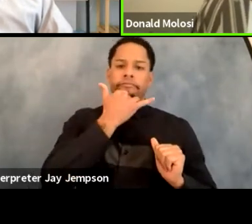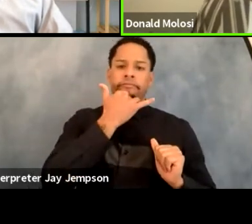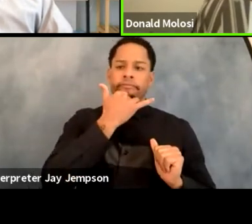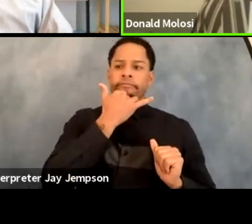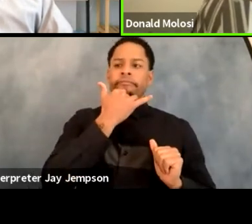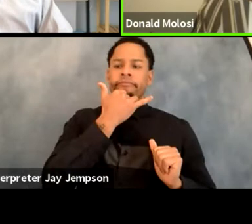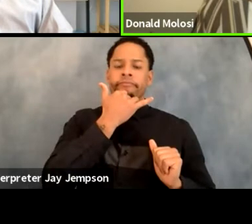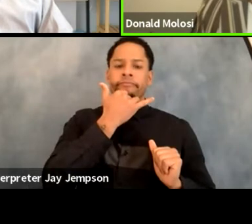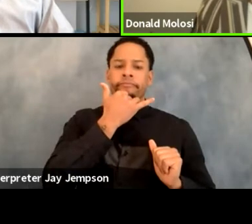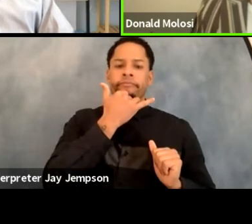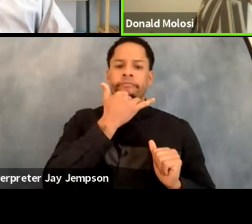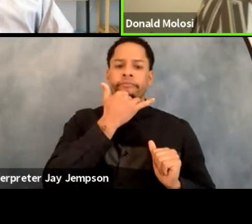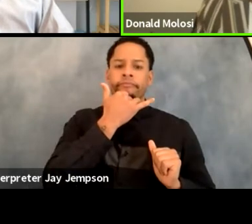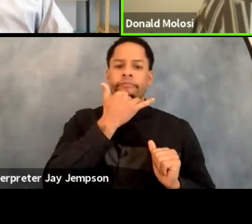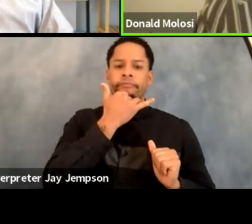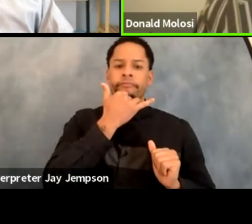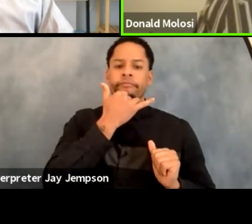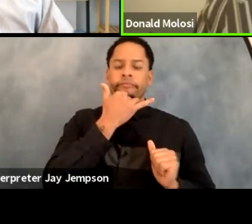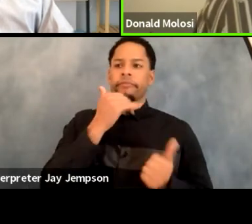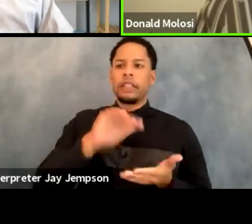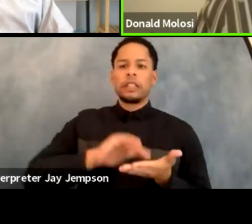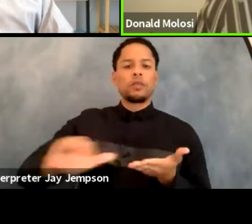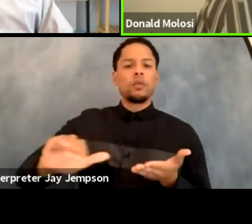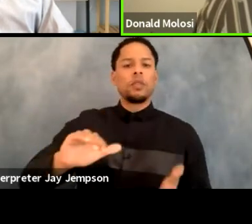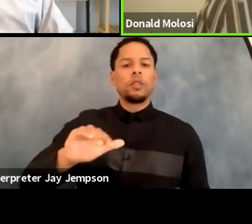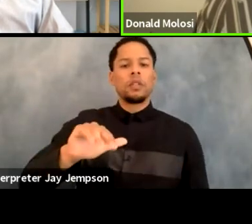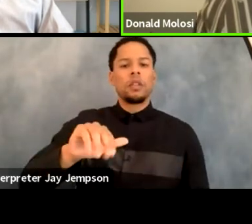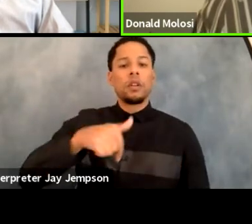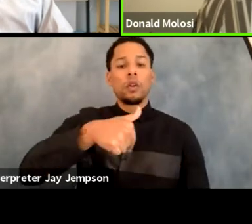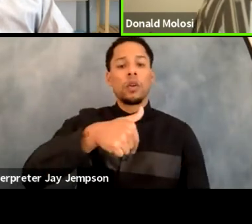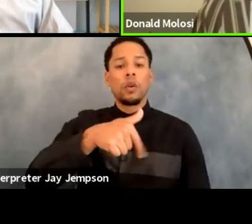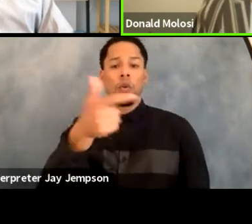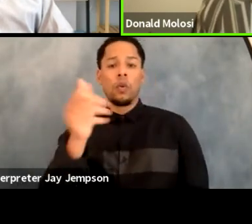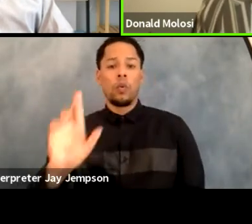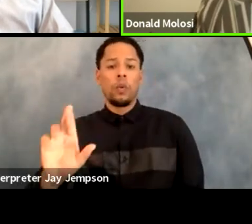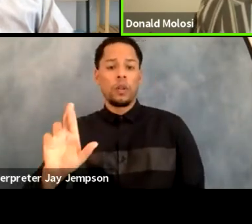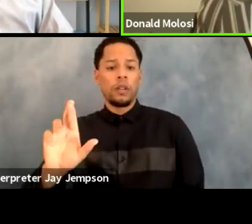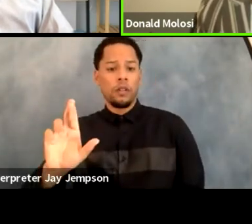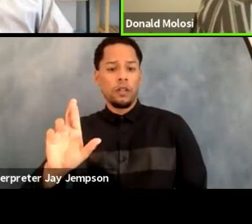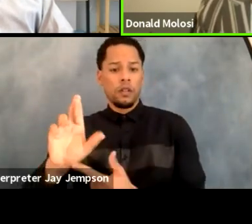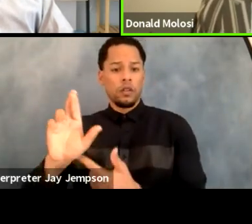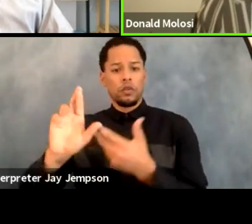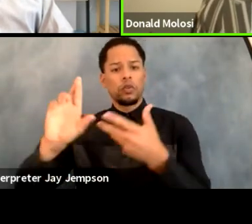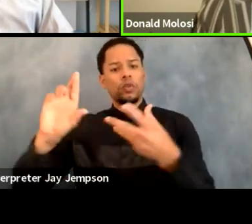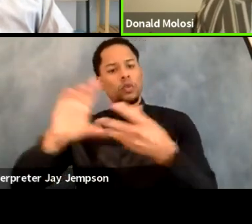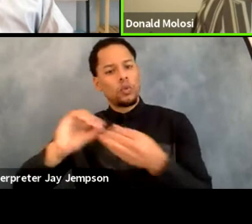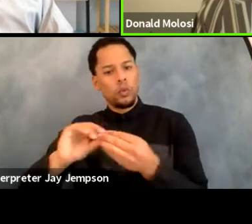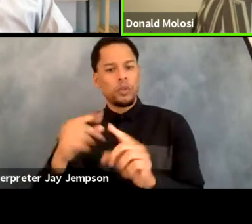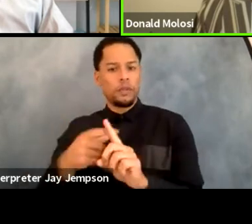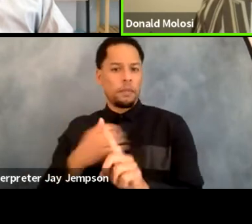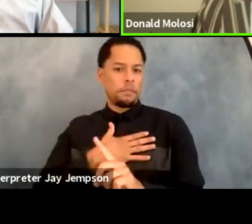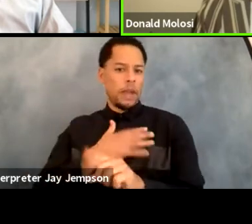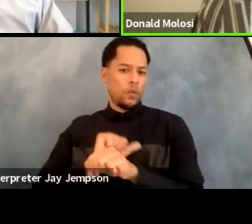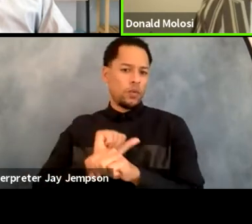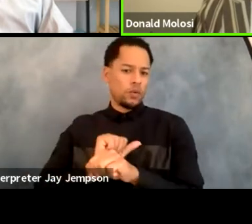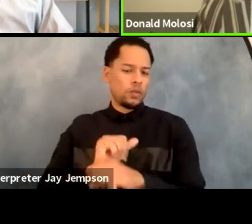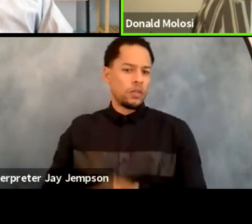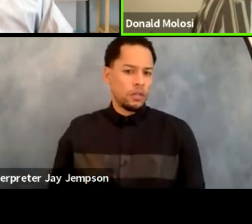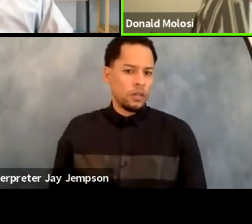I've been excluding queer narratives from my work and pretending that, you know, there